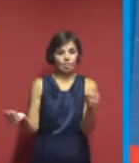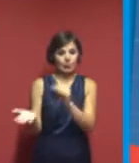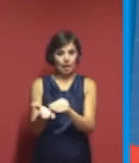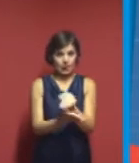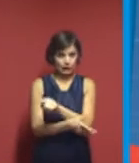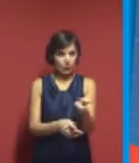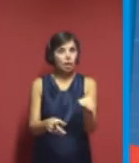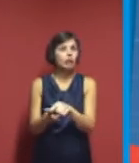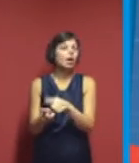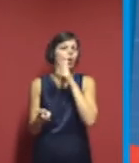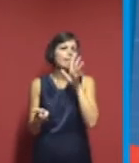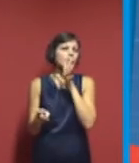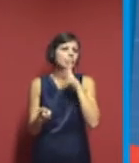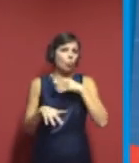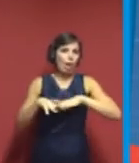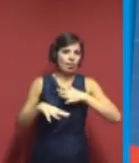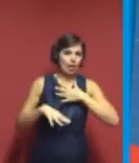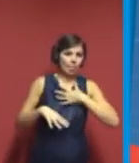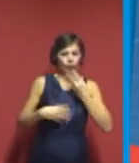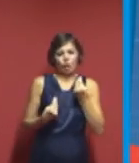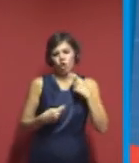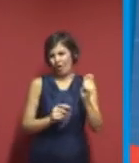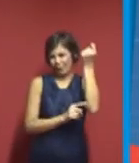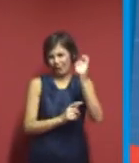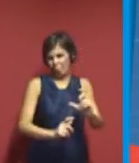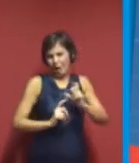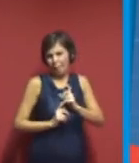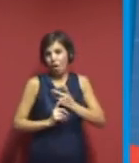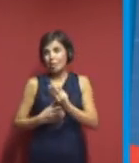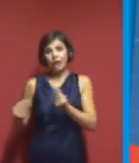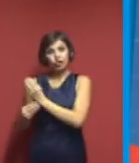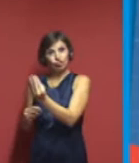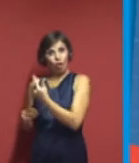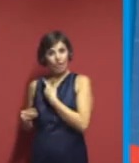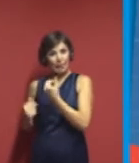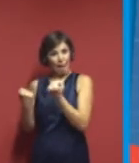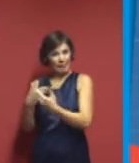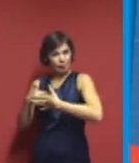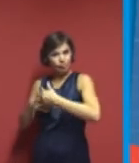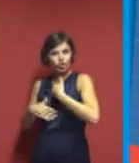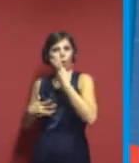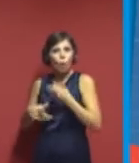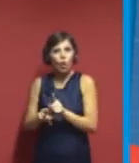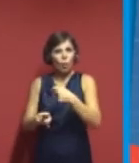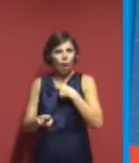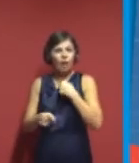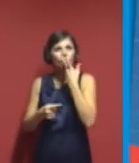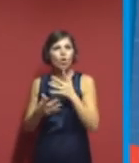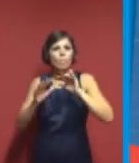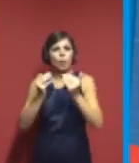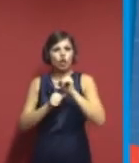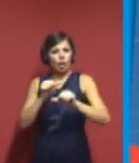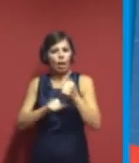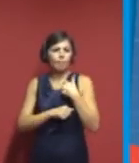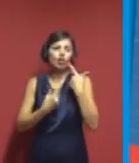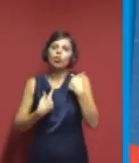me. They want to do research, and maybe one day they will change the world. And I'm very proud of this,